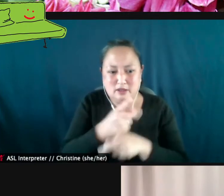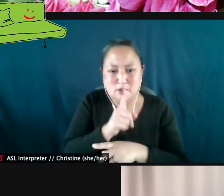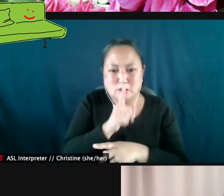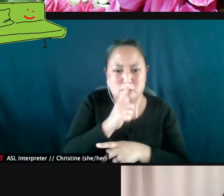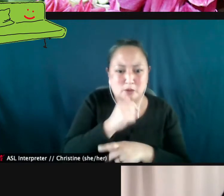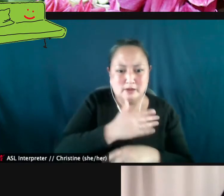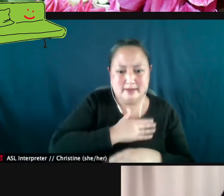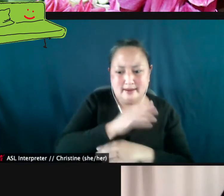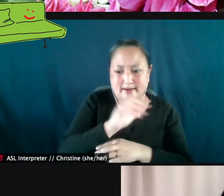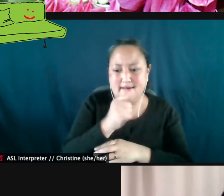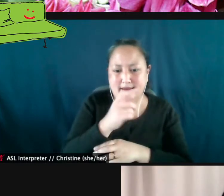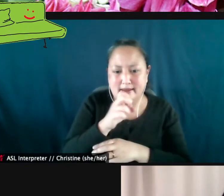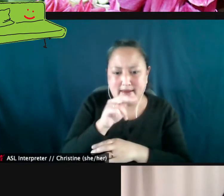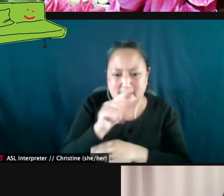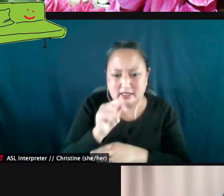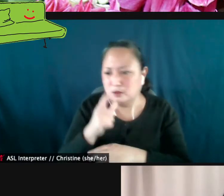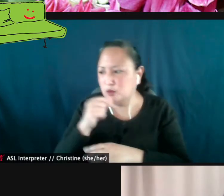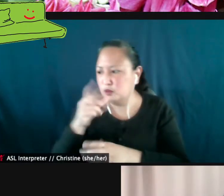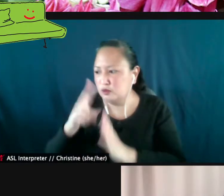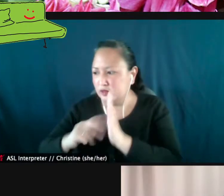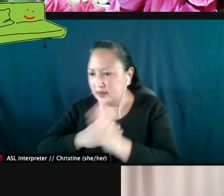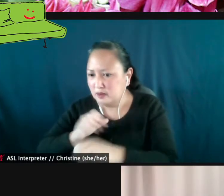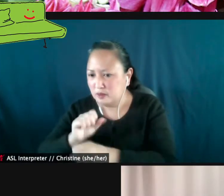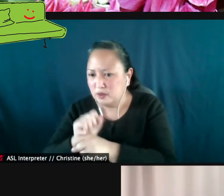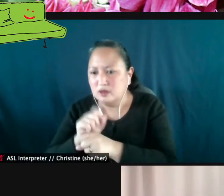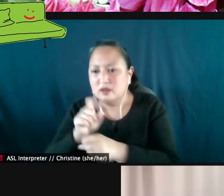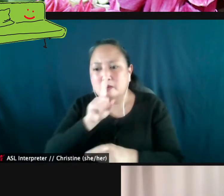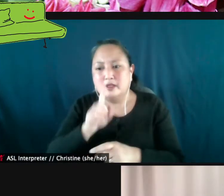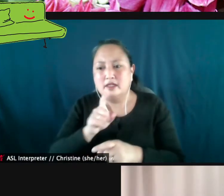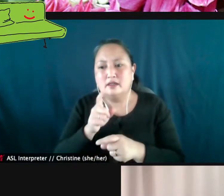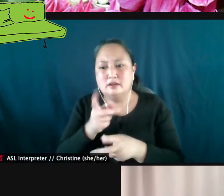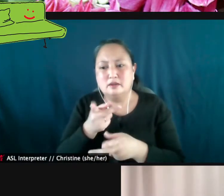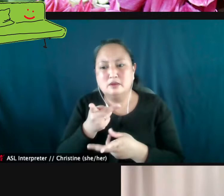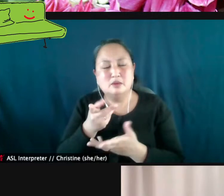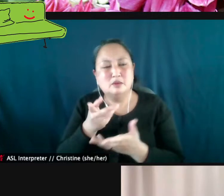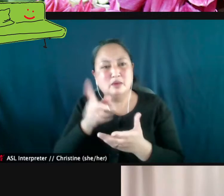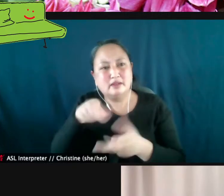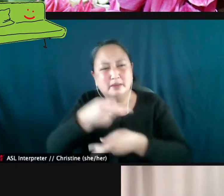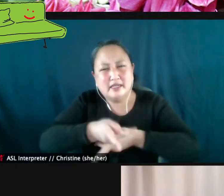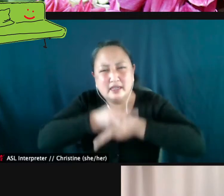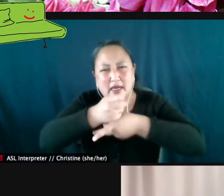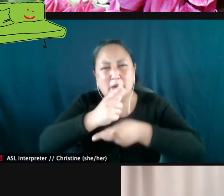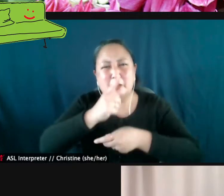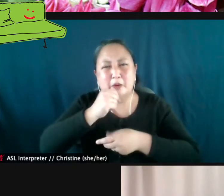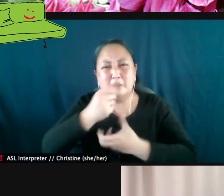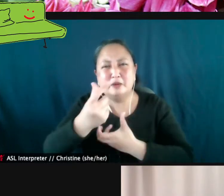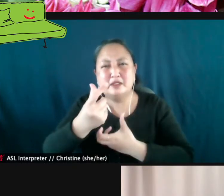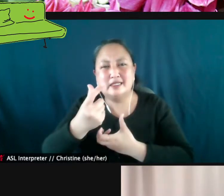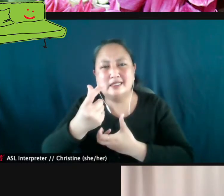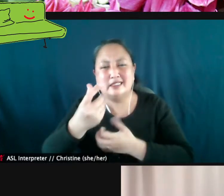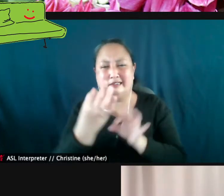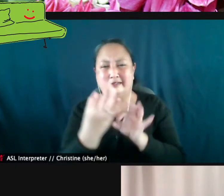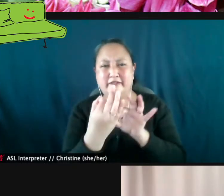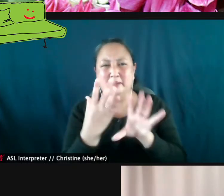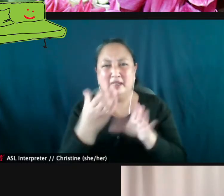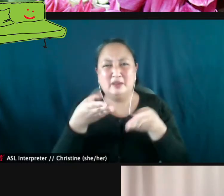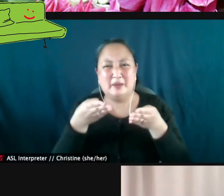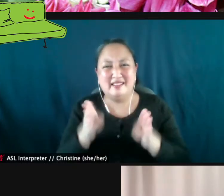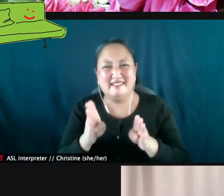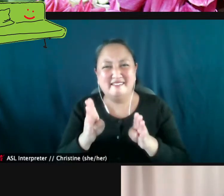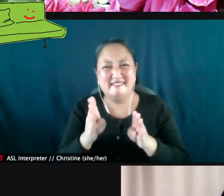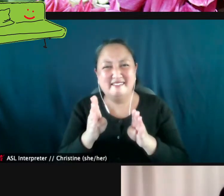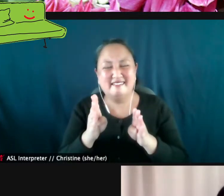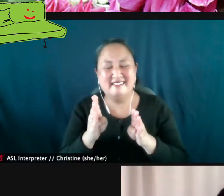work is that you have to really you have to be really careful about whose input you let into your brain, right?